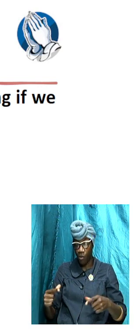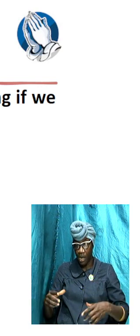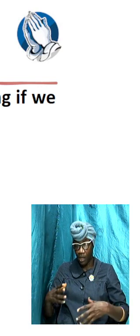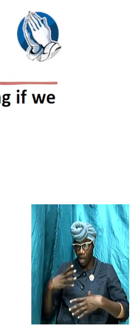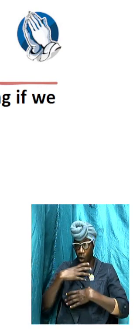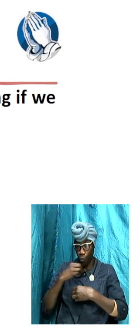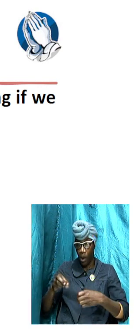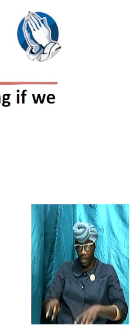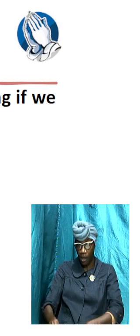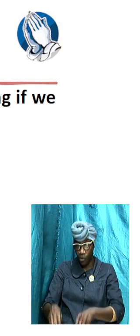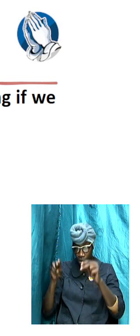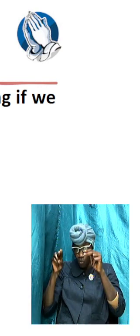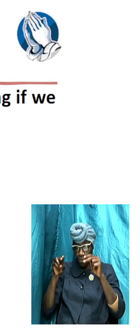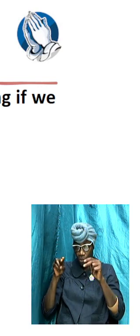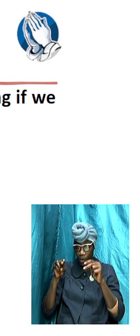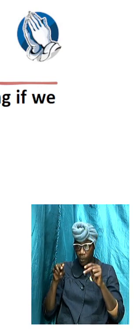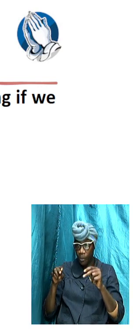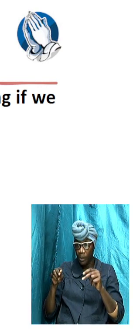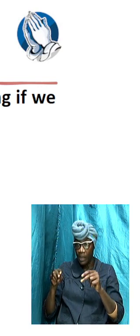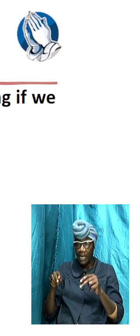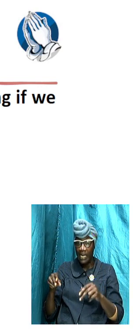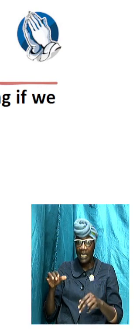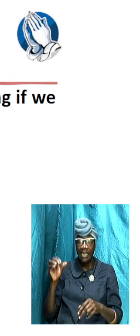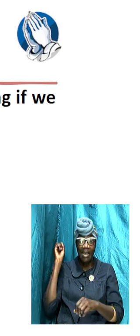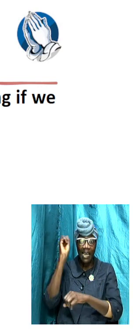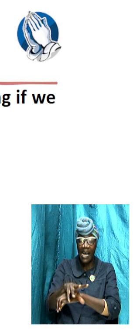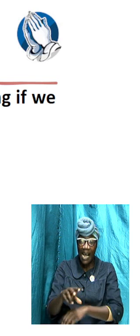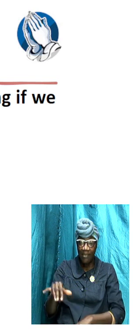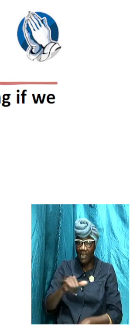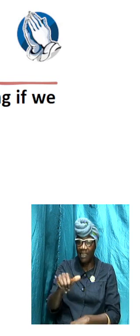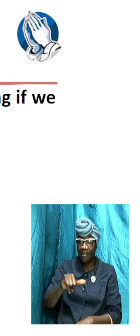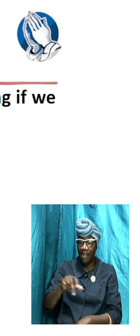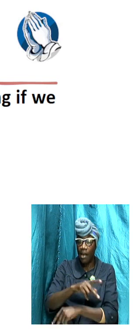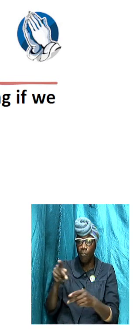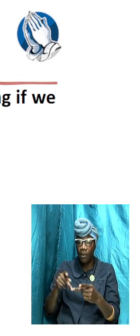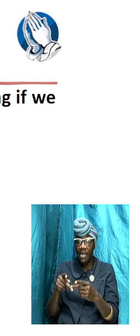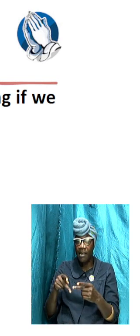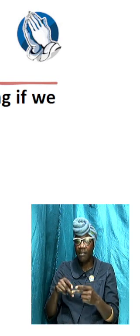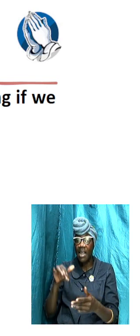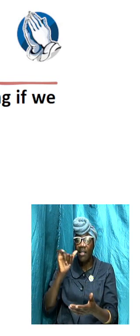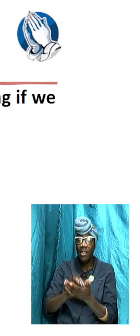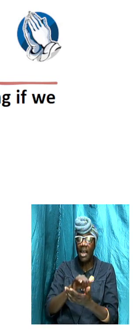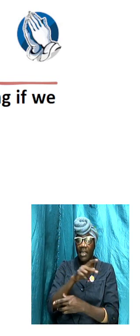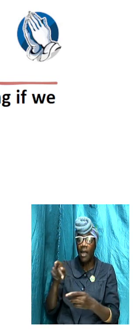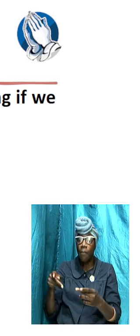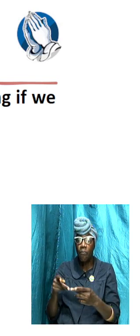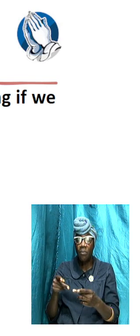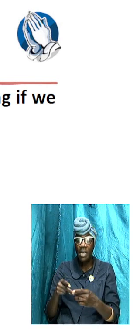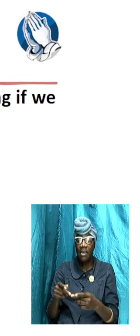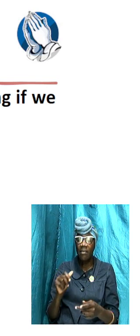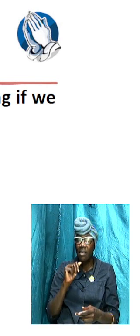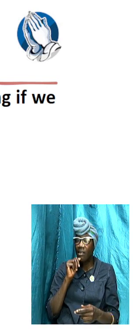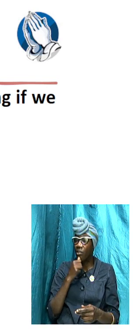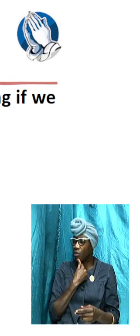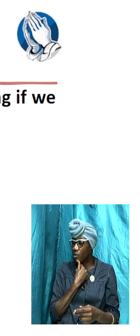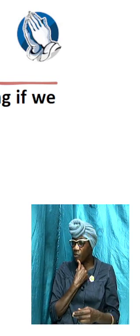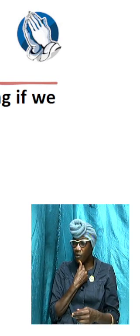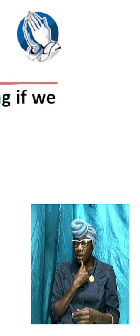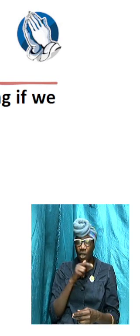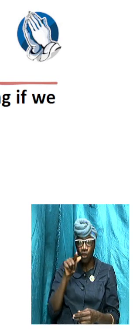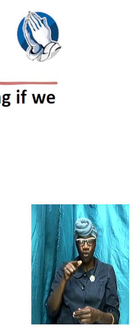the same place. When you're in that place of suffering, your memory is going to be very